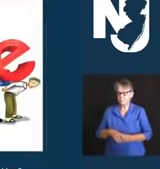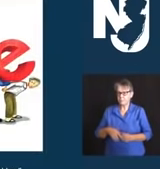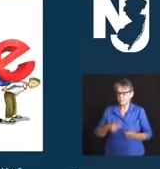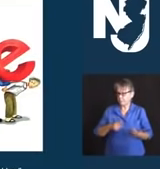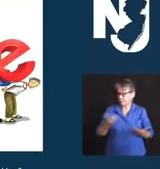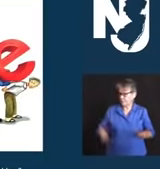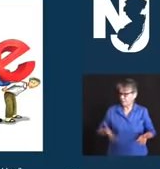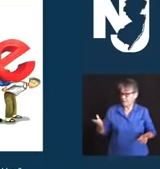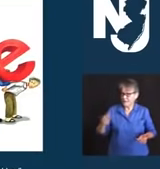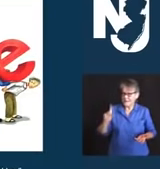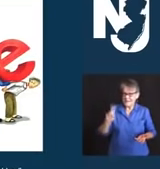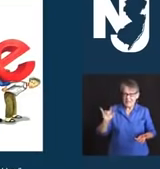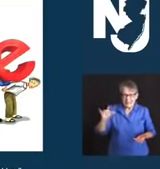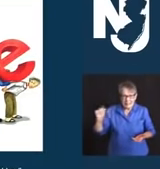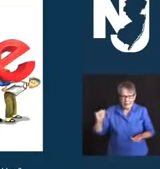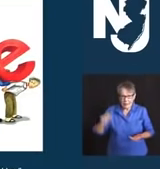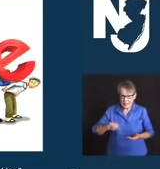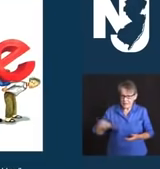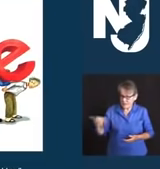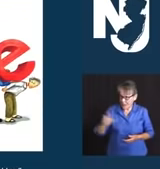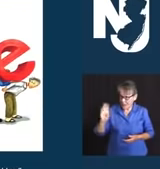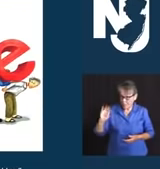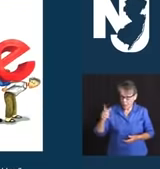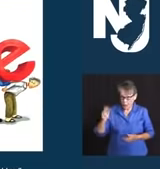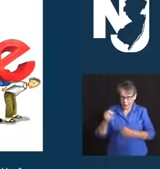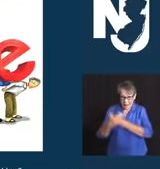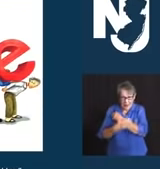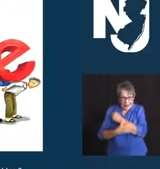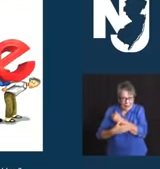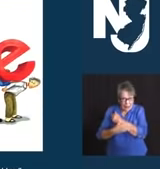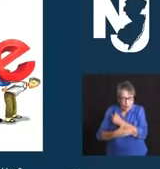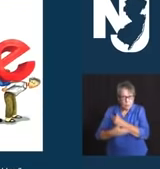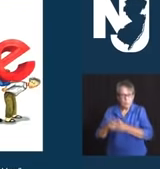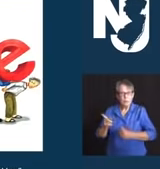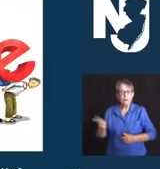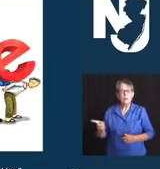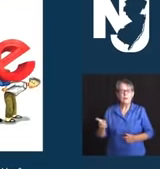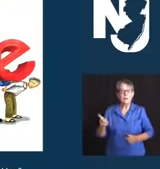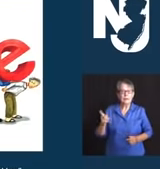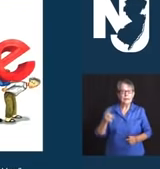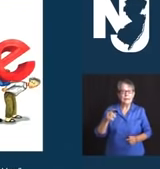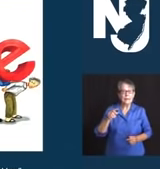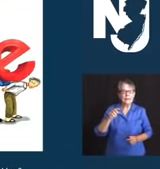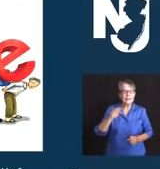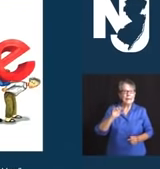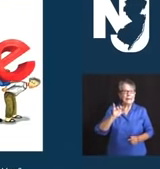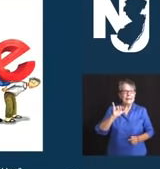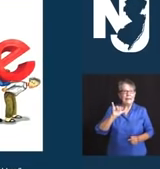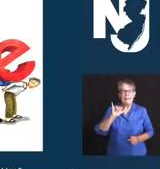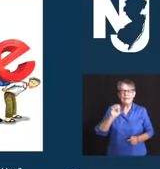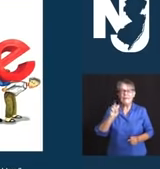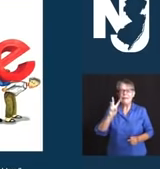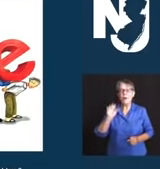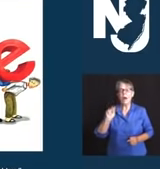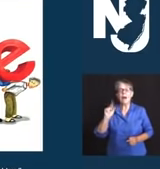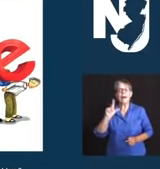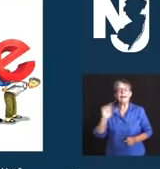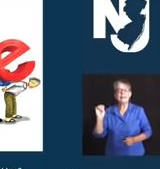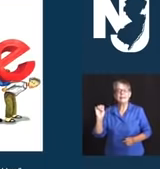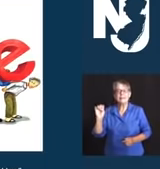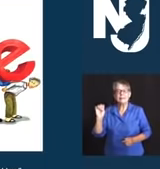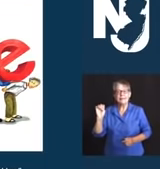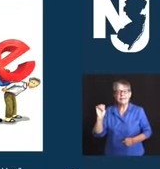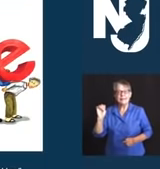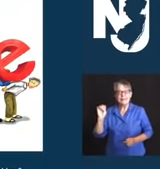is Yiwan Lee, who was just named the winner among 6th and 7th graders and a national finalist